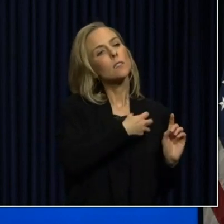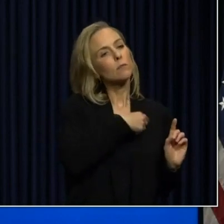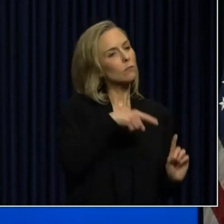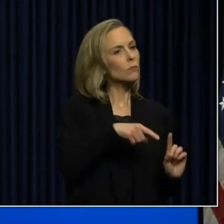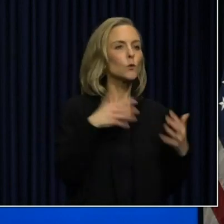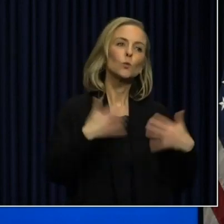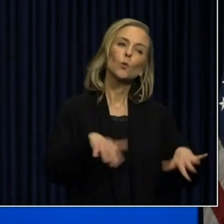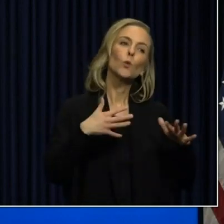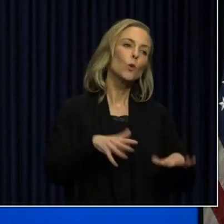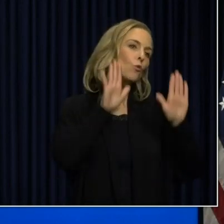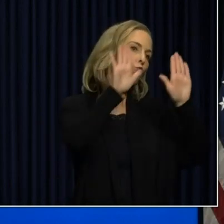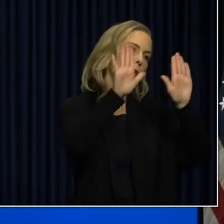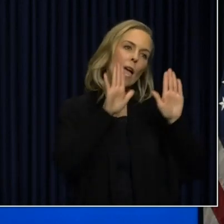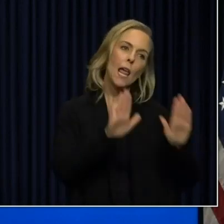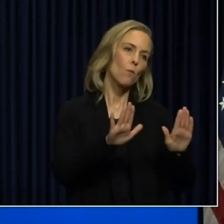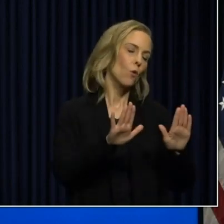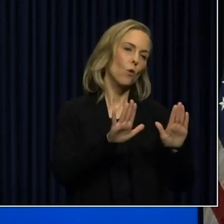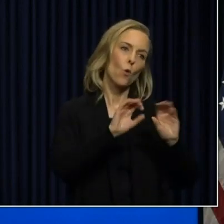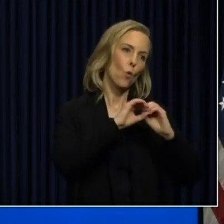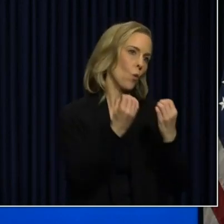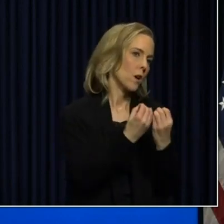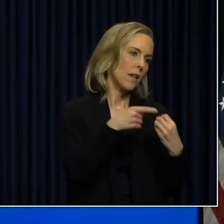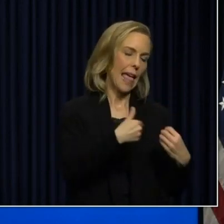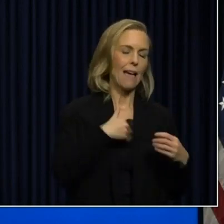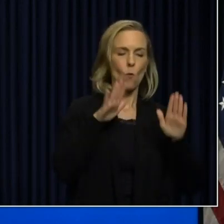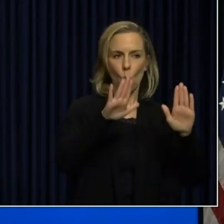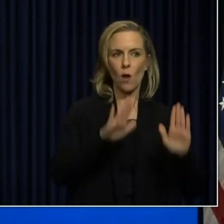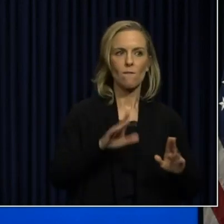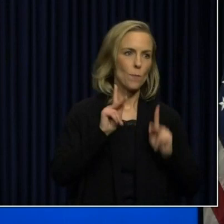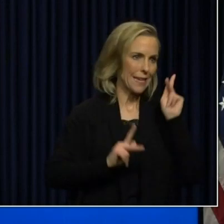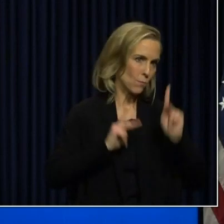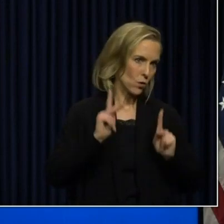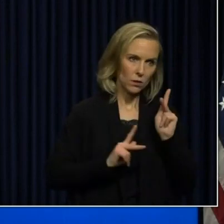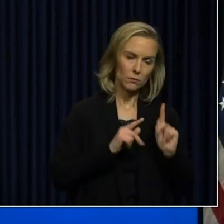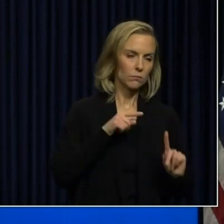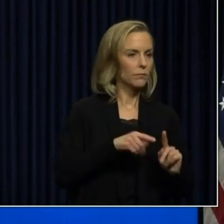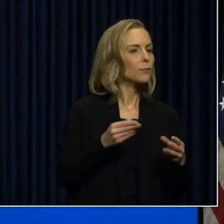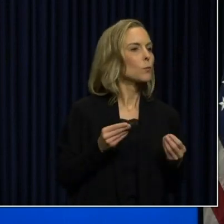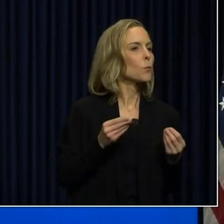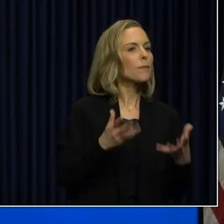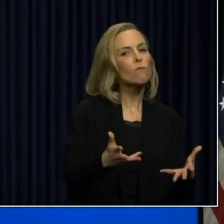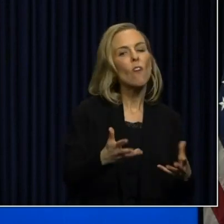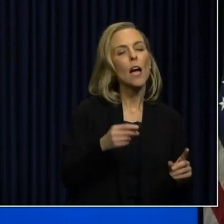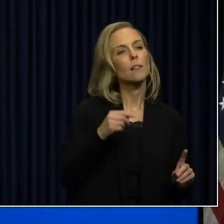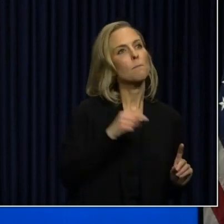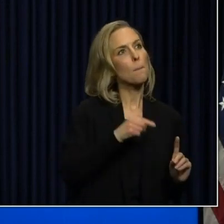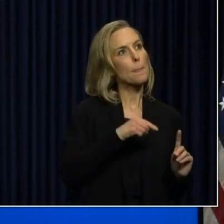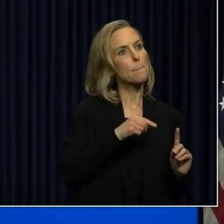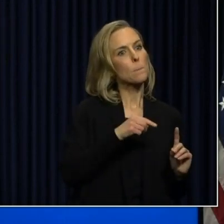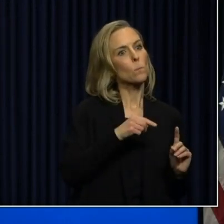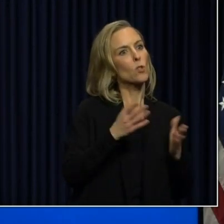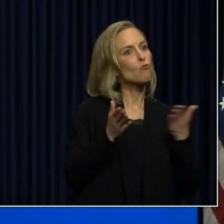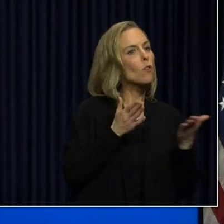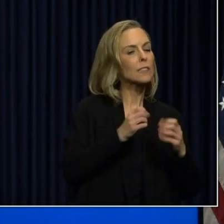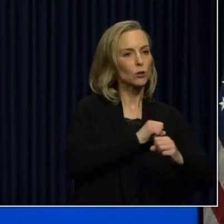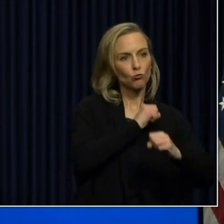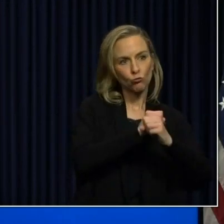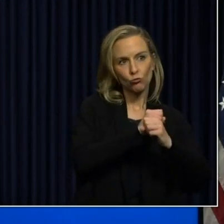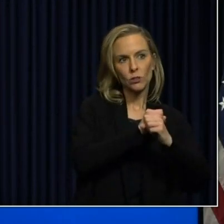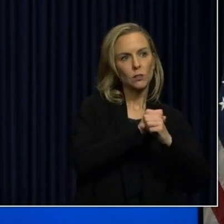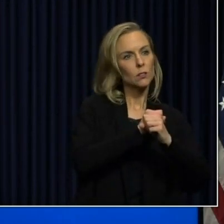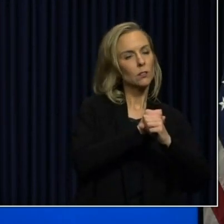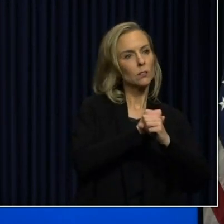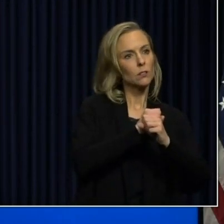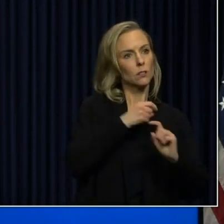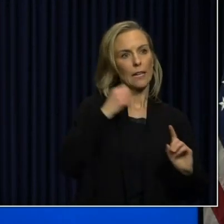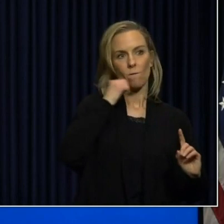an incredible organization filled with great people. They provide security for me on